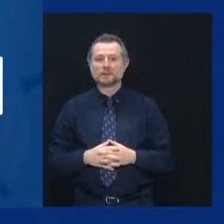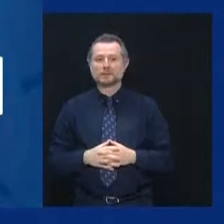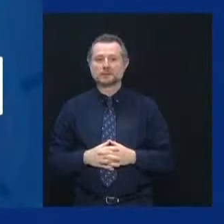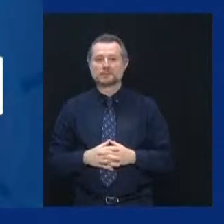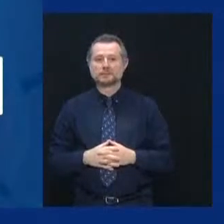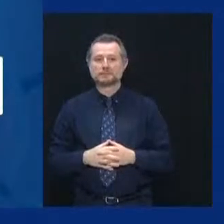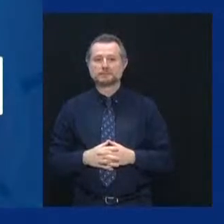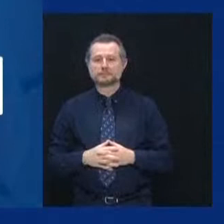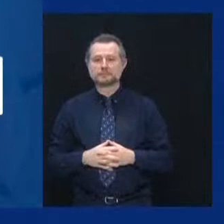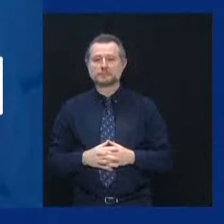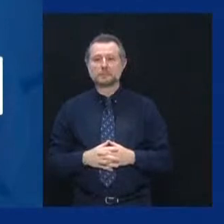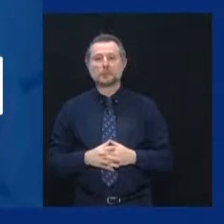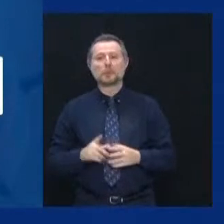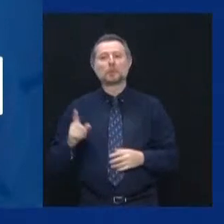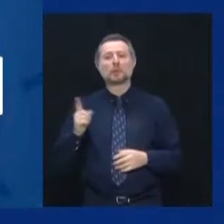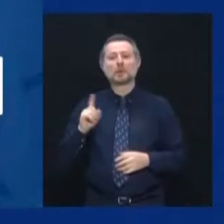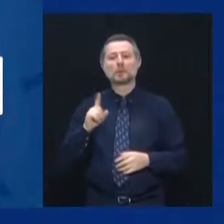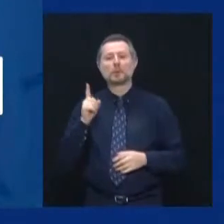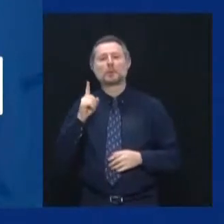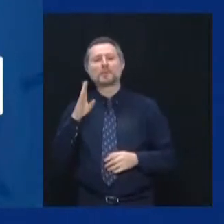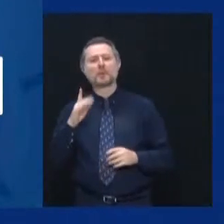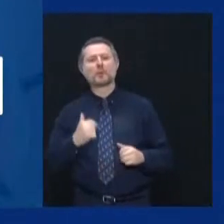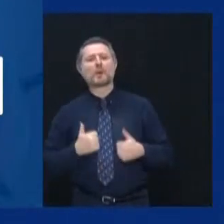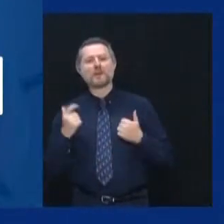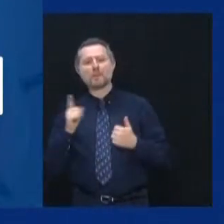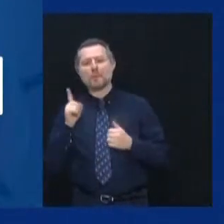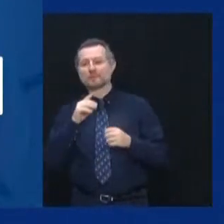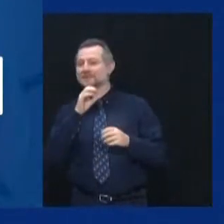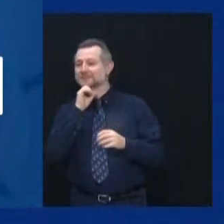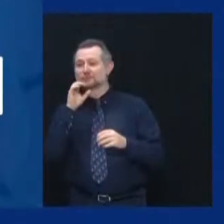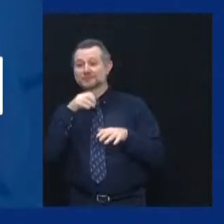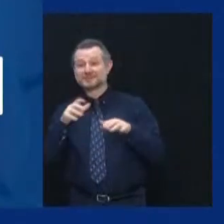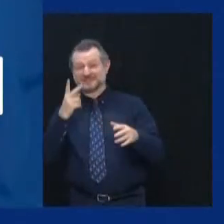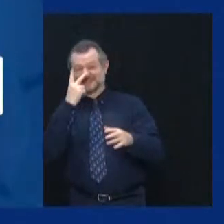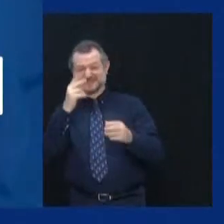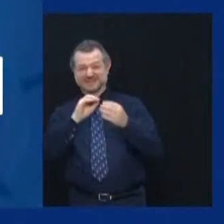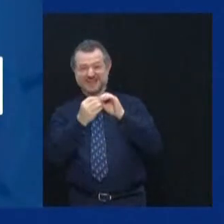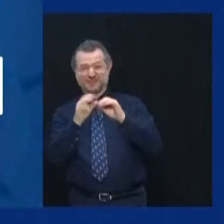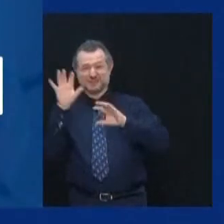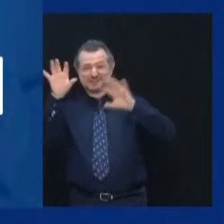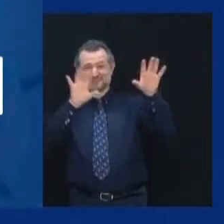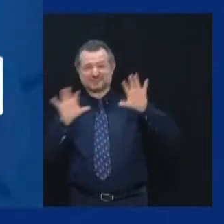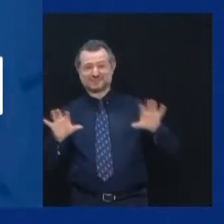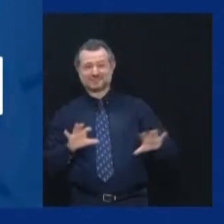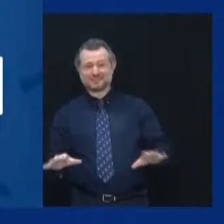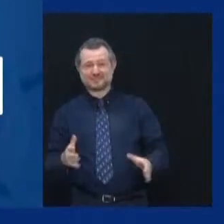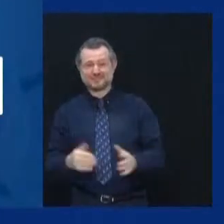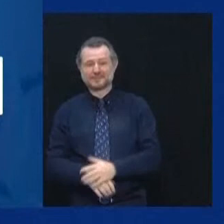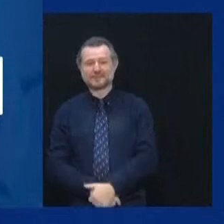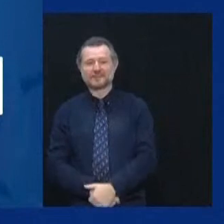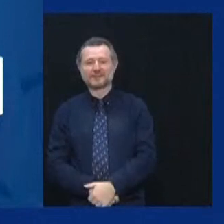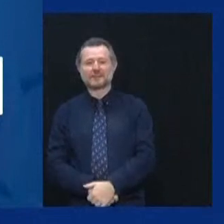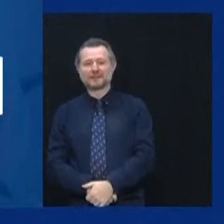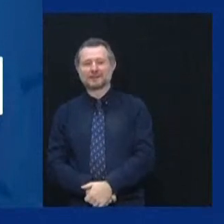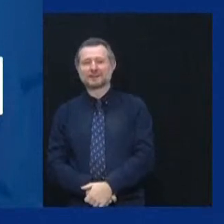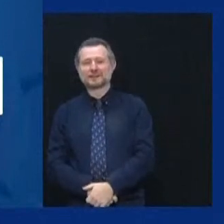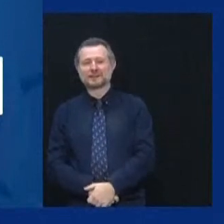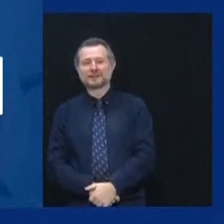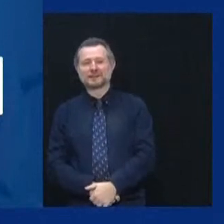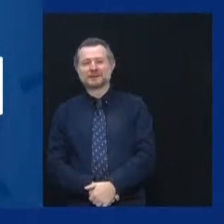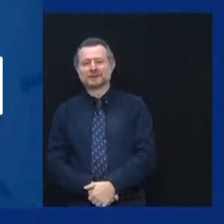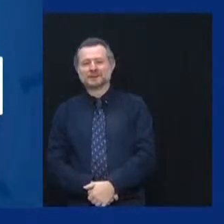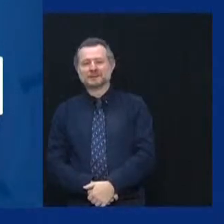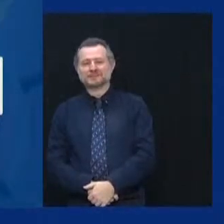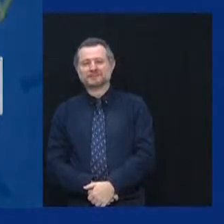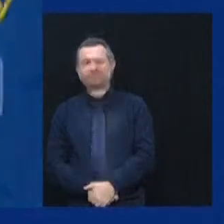Where are the 1B population? They're spread across the state, again, by population